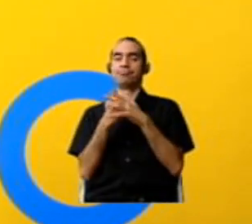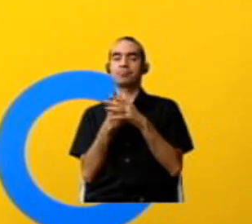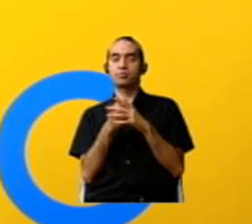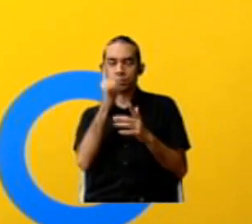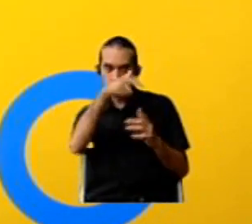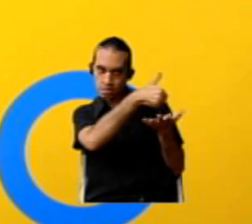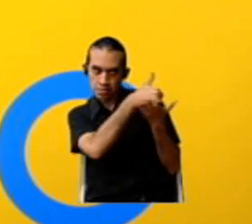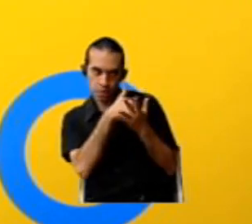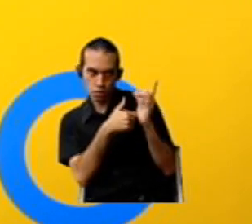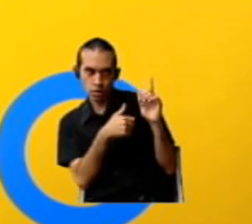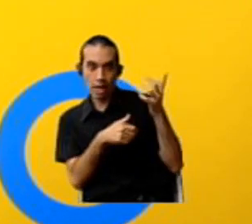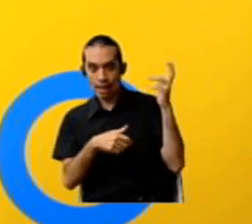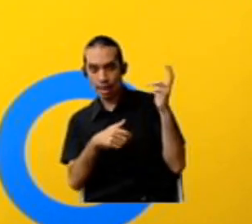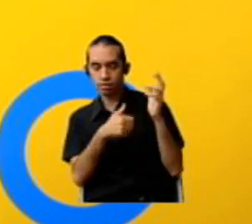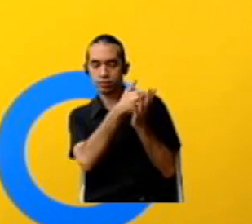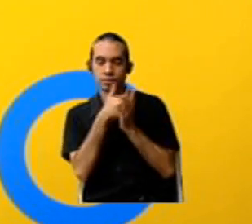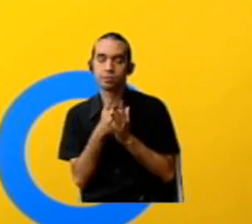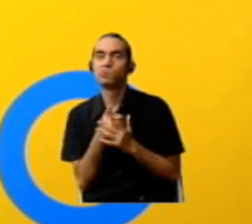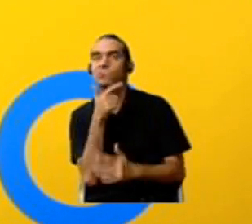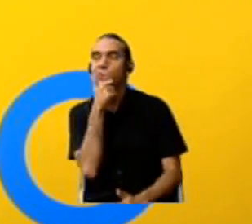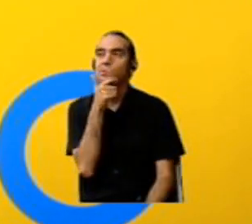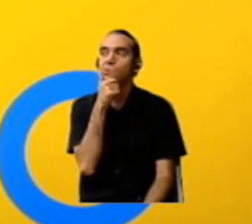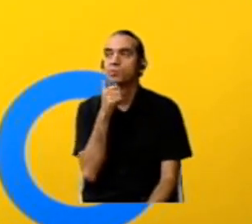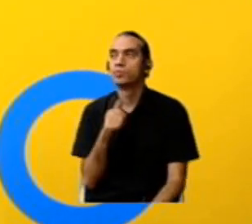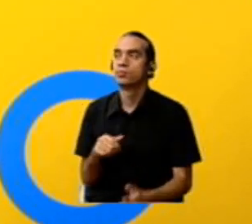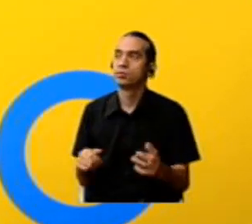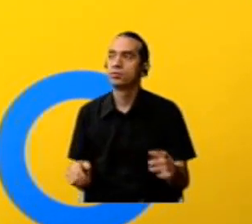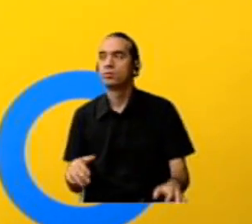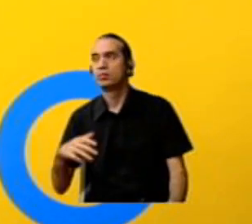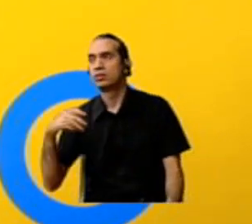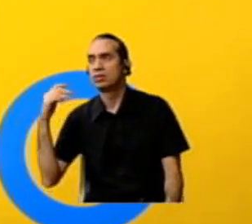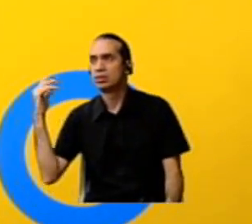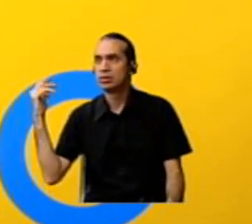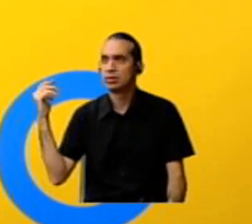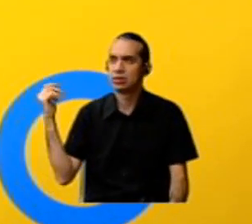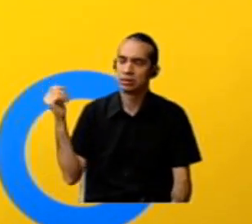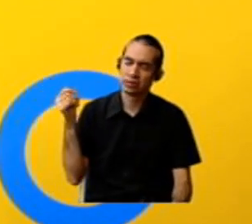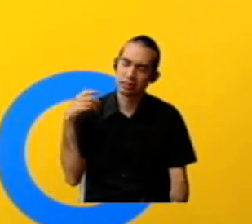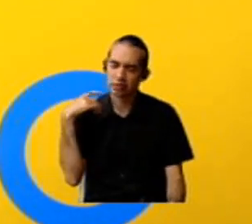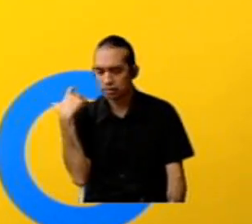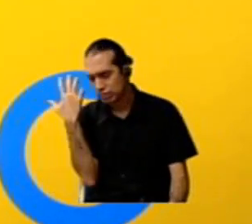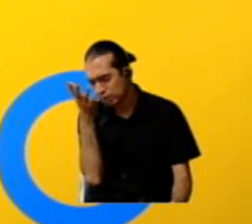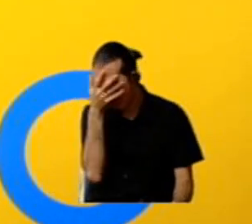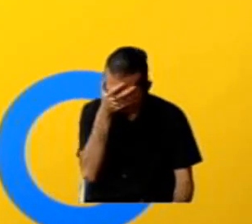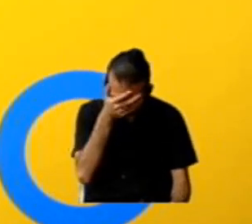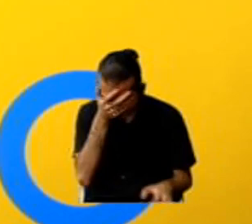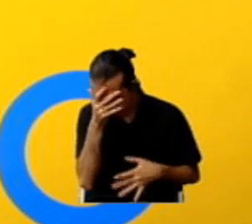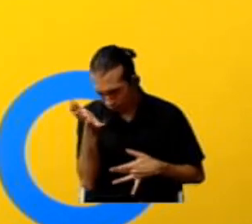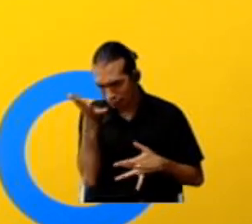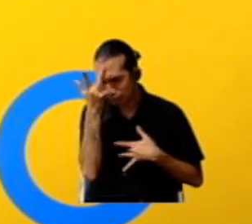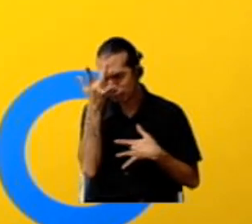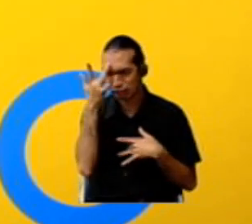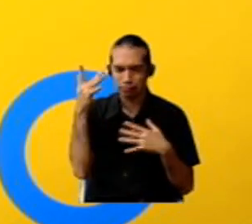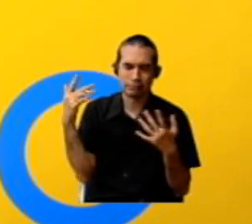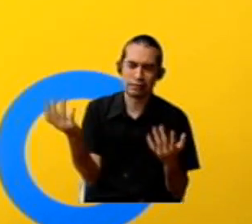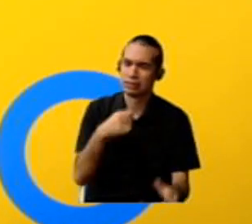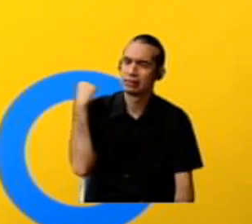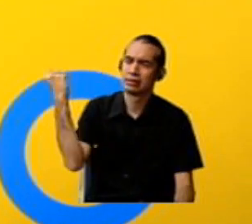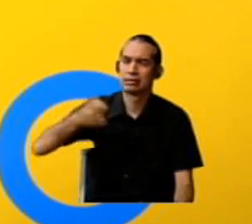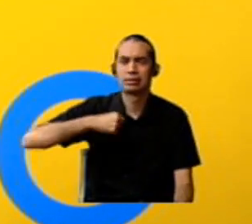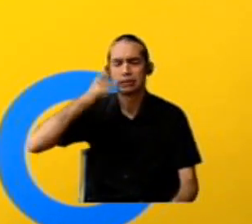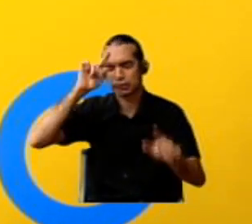to help me. So, oh my goodness, I feel terrible. Oh, I have a